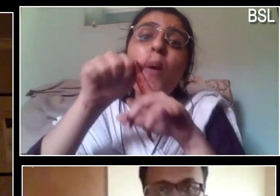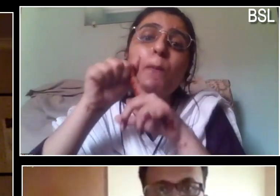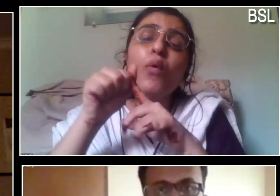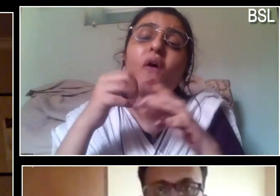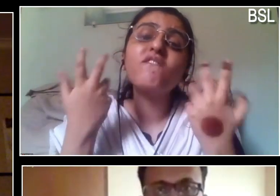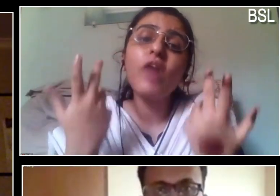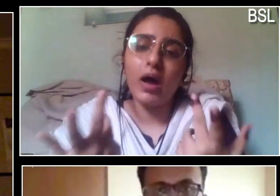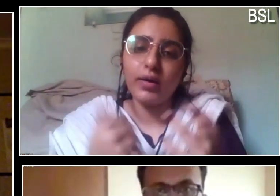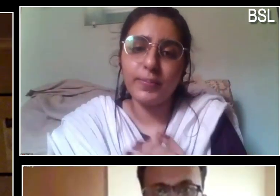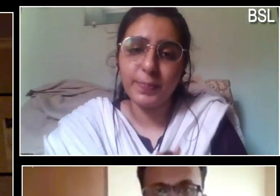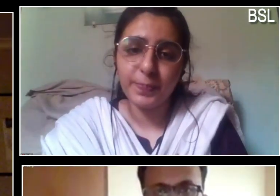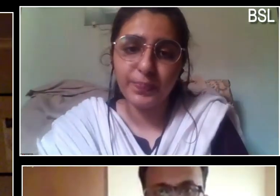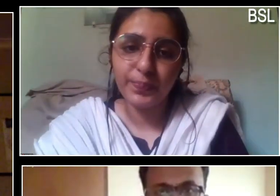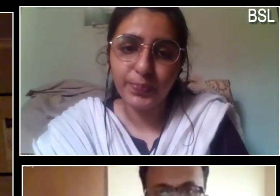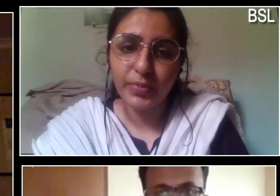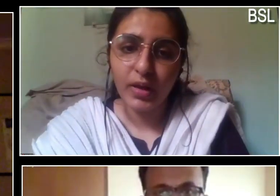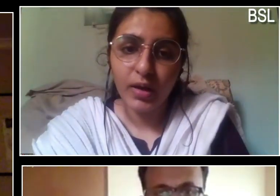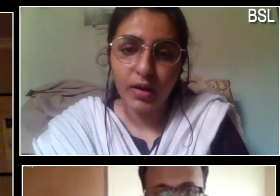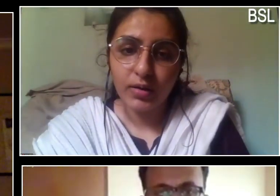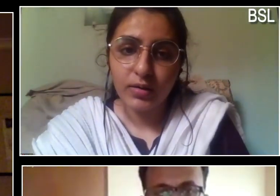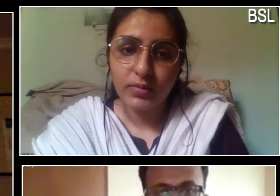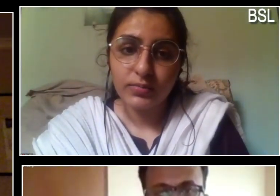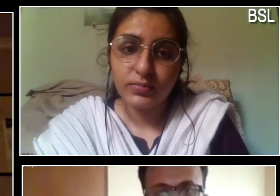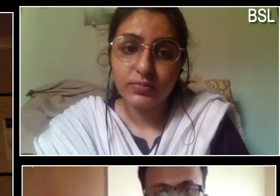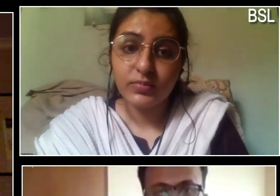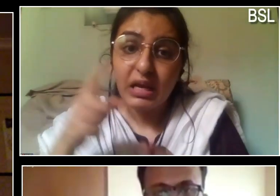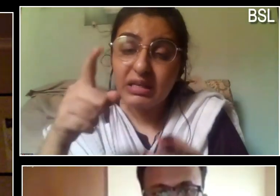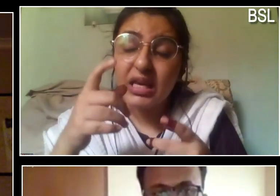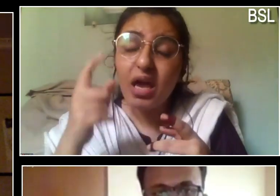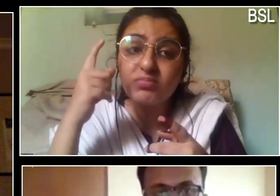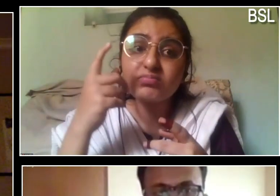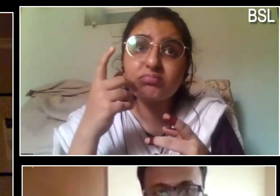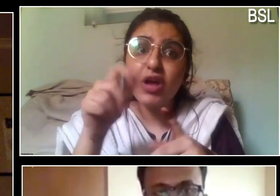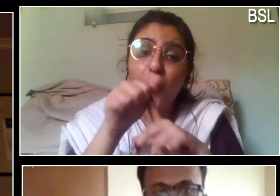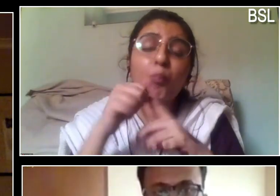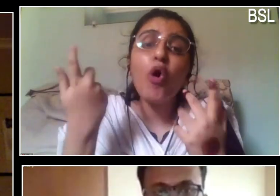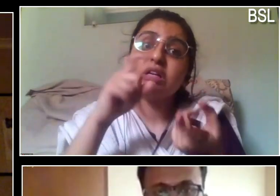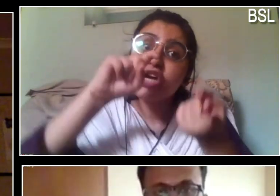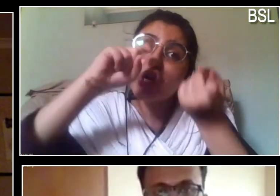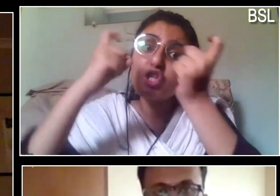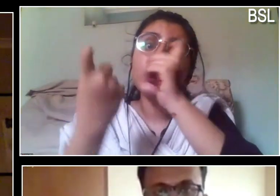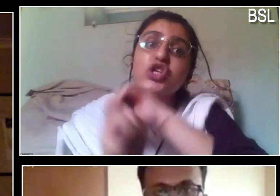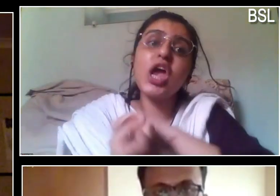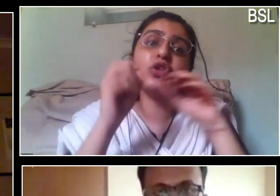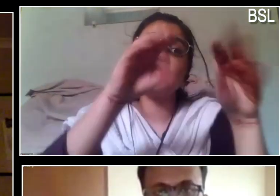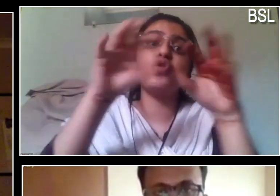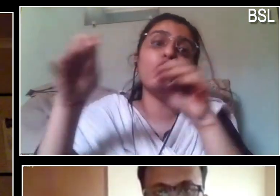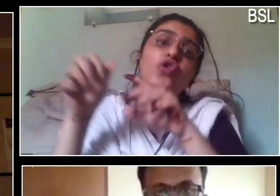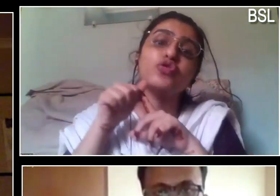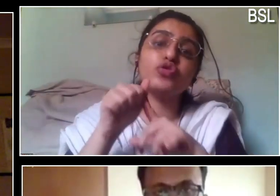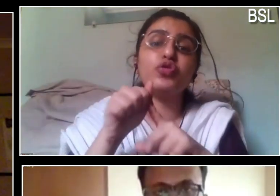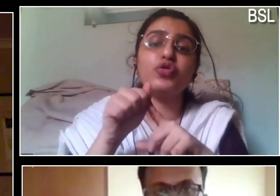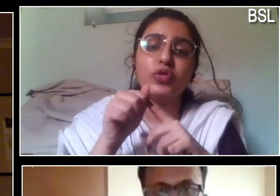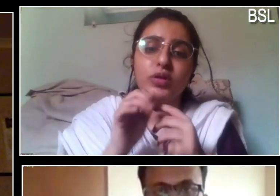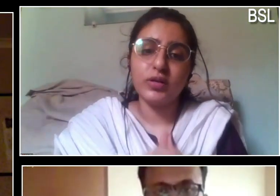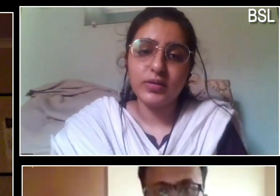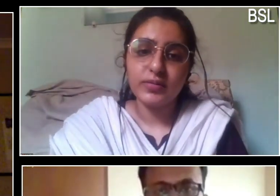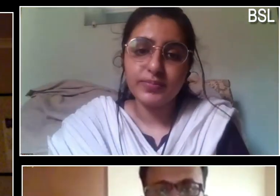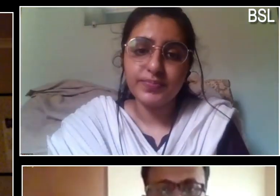there's a greater incentive to make a change. For example, if a content development team included a